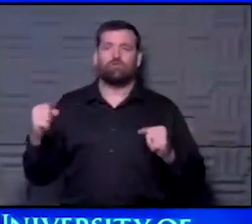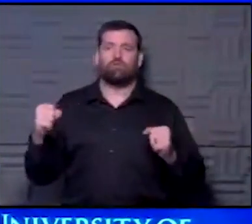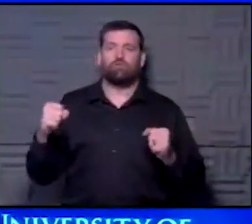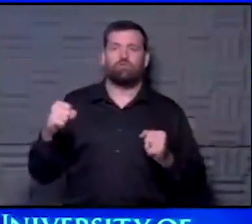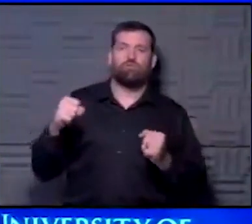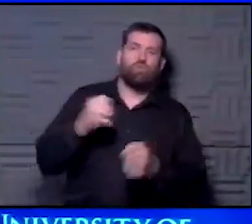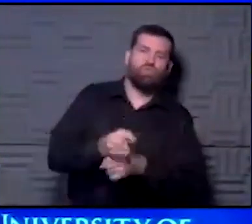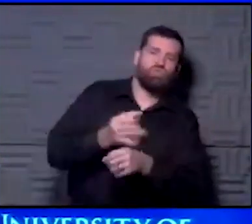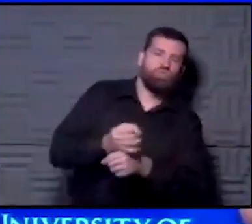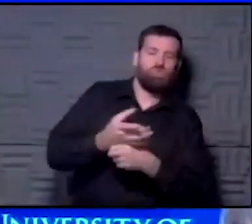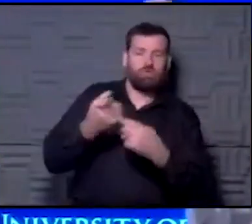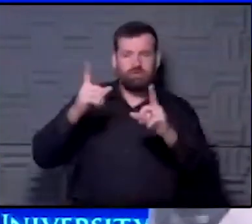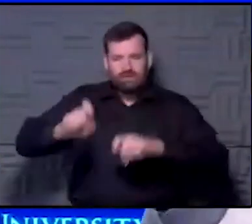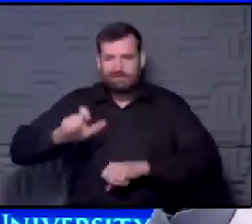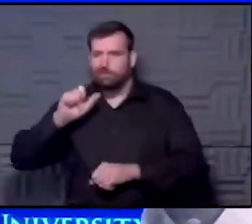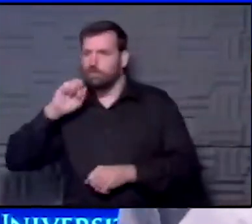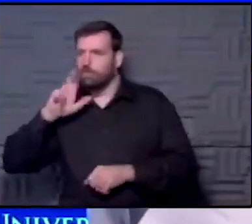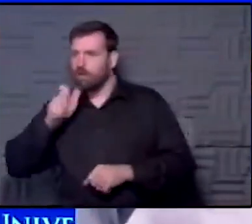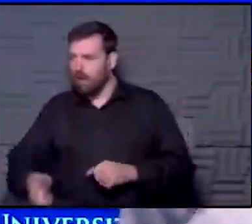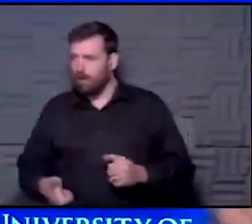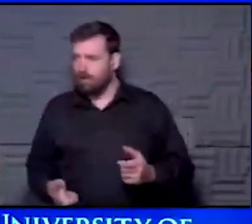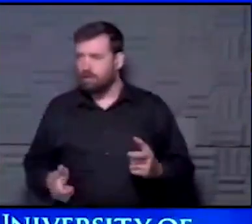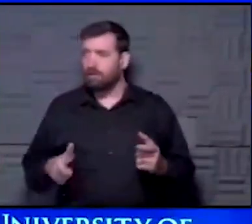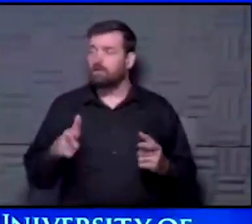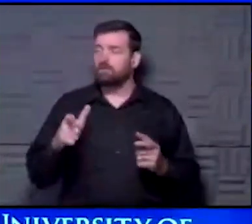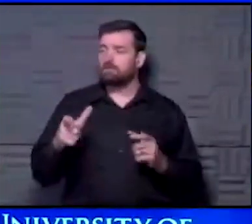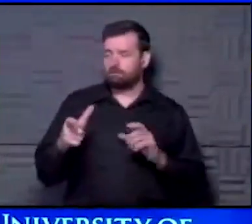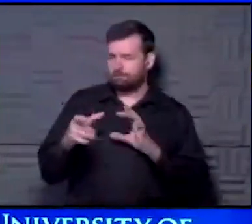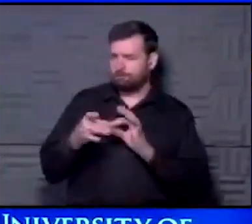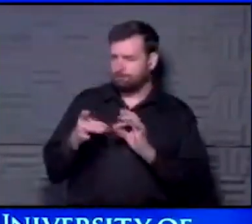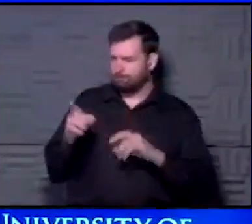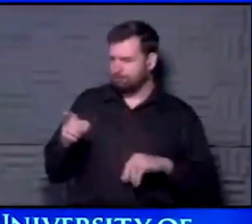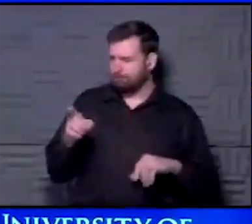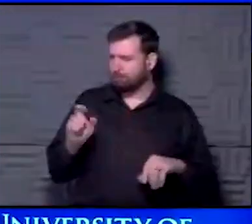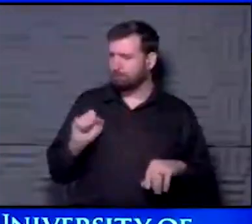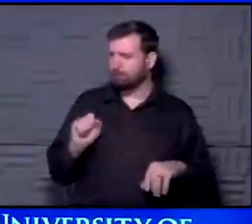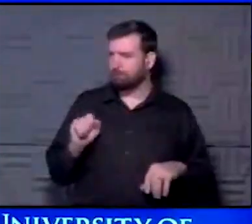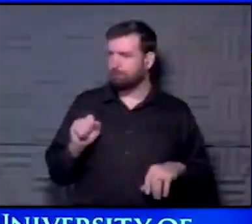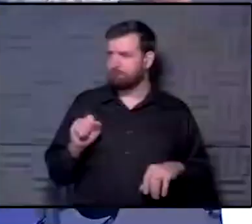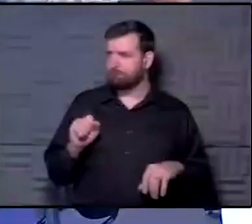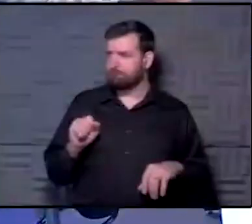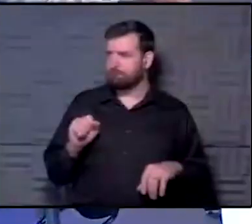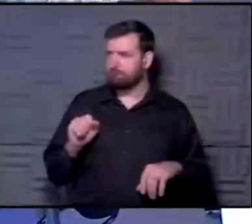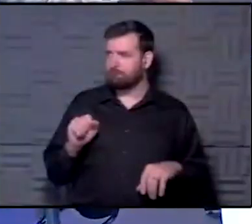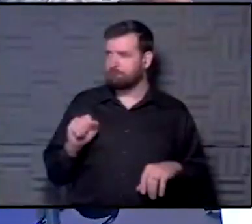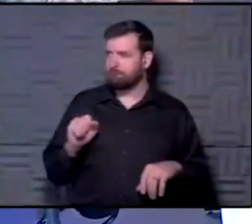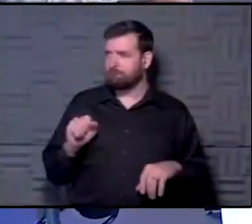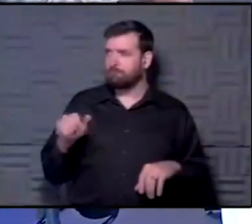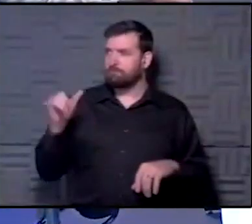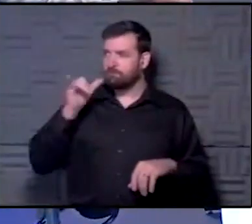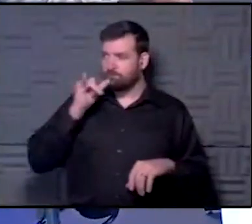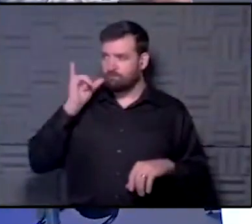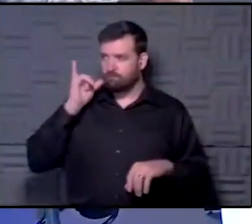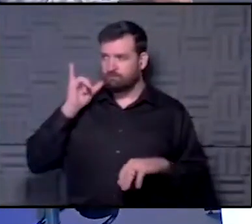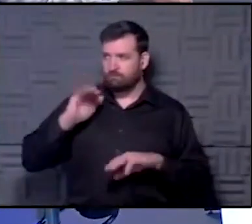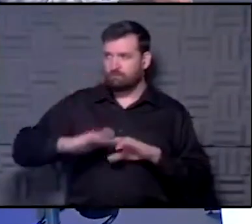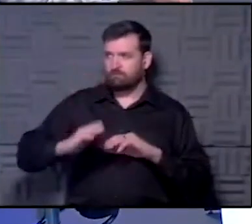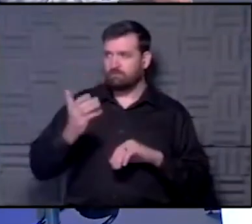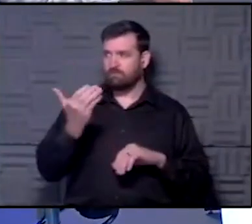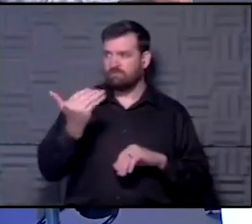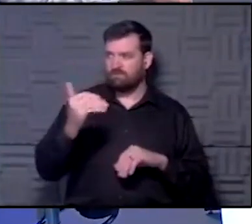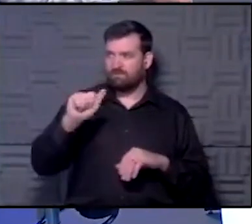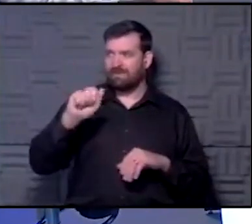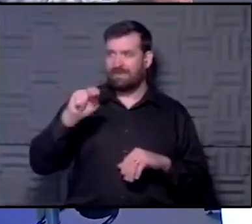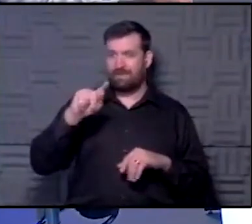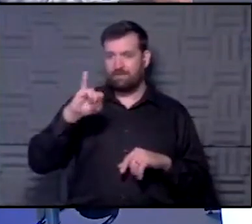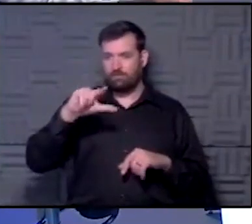about how they do or don't test. Right. So, comment for just a minute. Abbott got FDA approval yesterday on a 15-minute antigen test